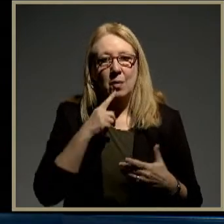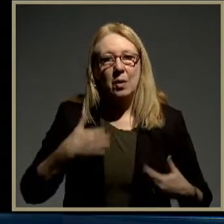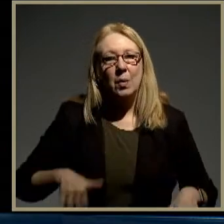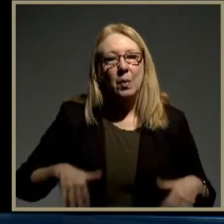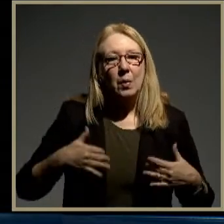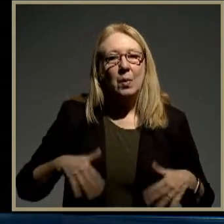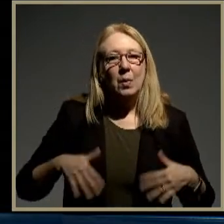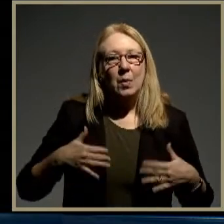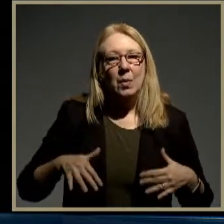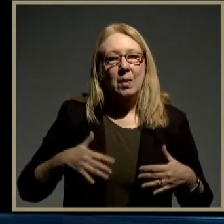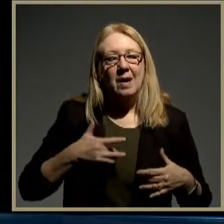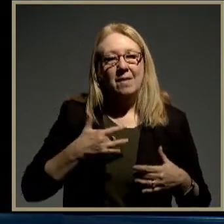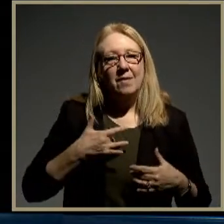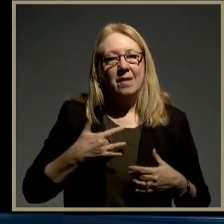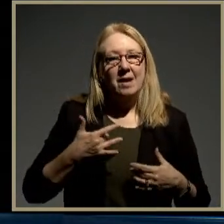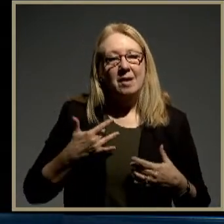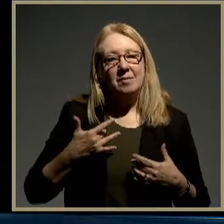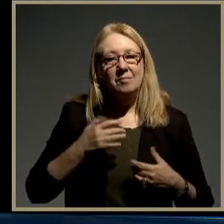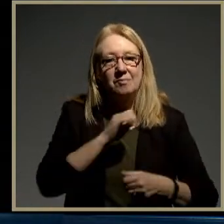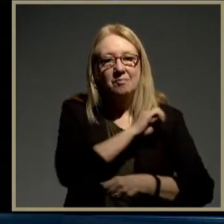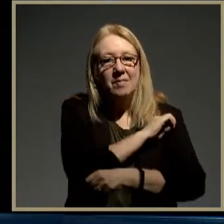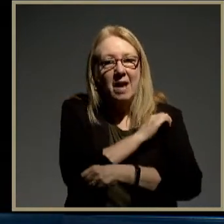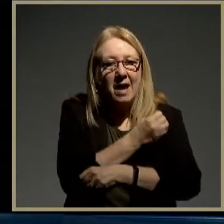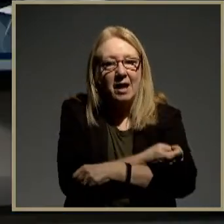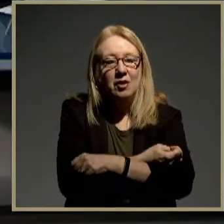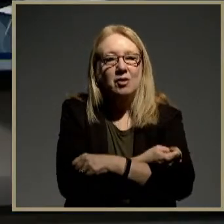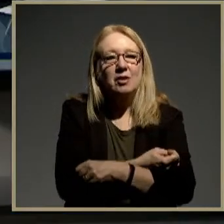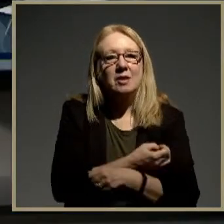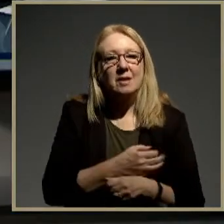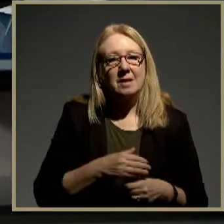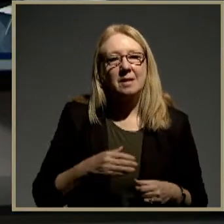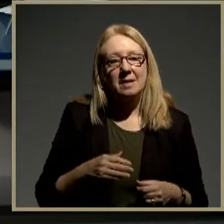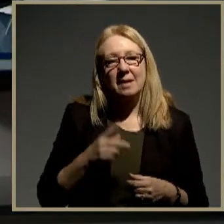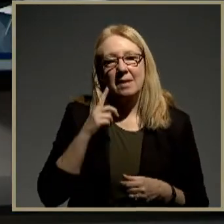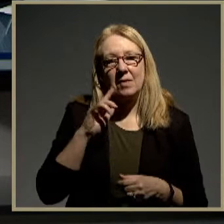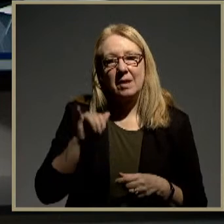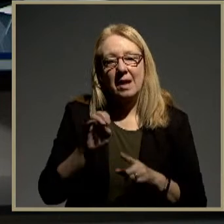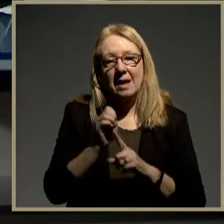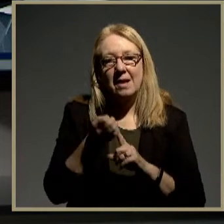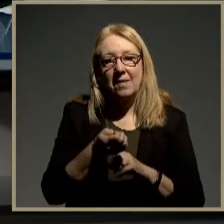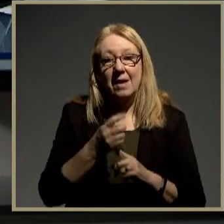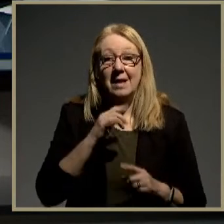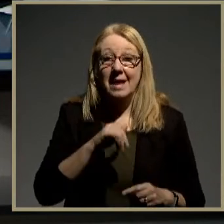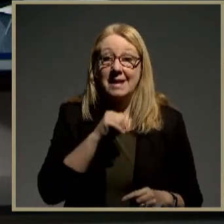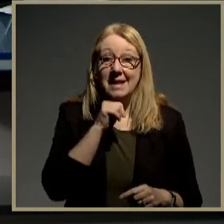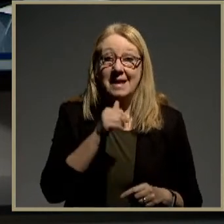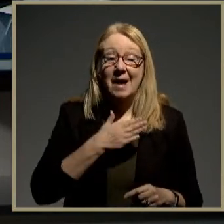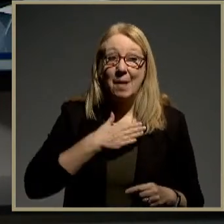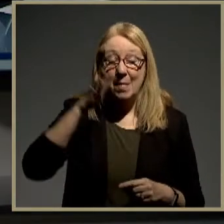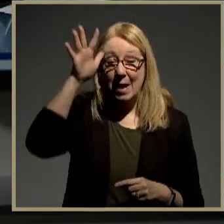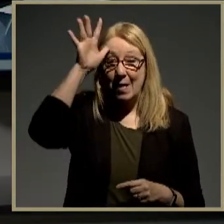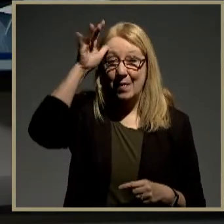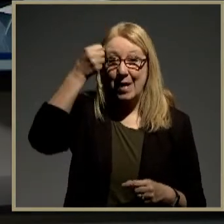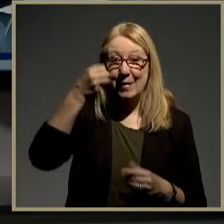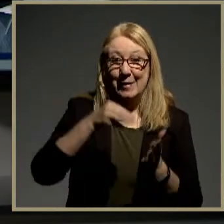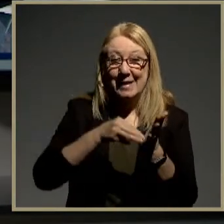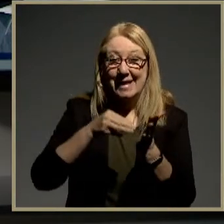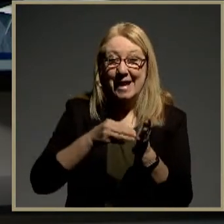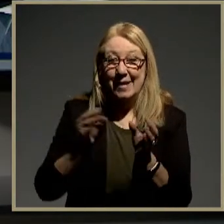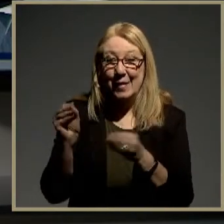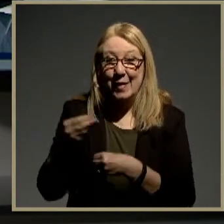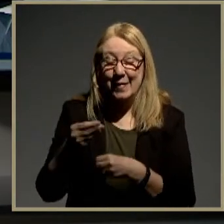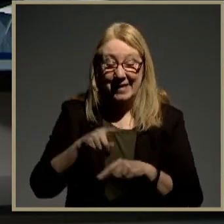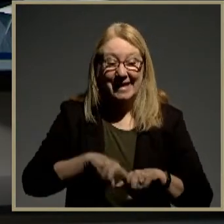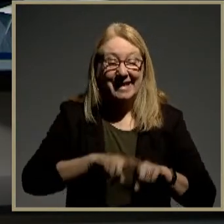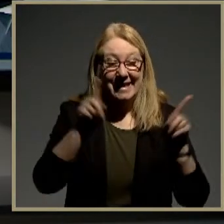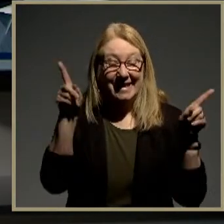incredibly energetic and nurturing environment. This is definitely not my father's doctor's office, that's for sure.